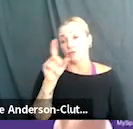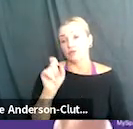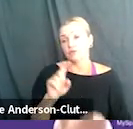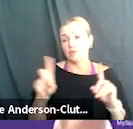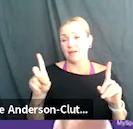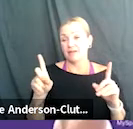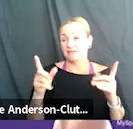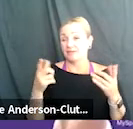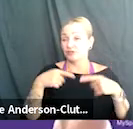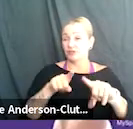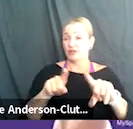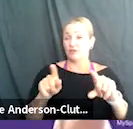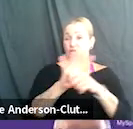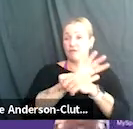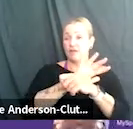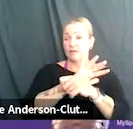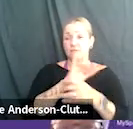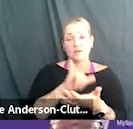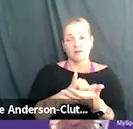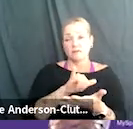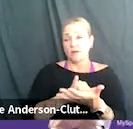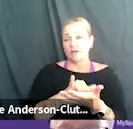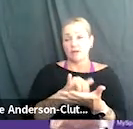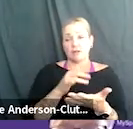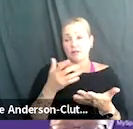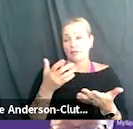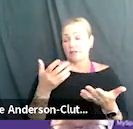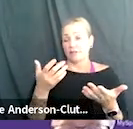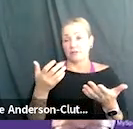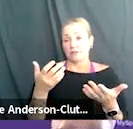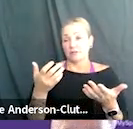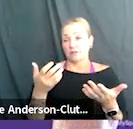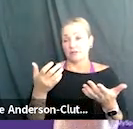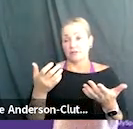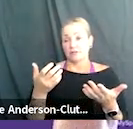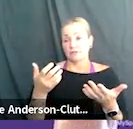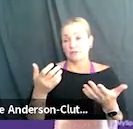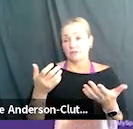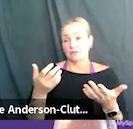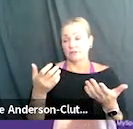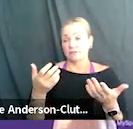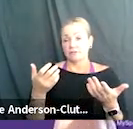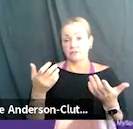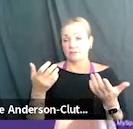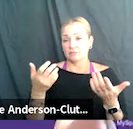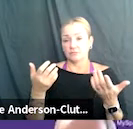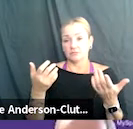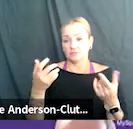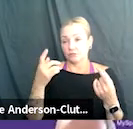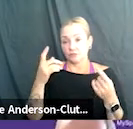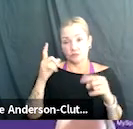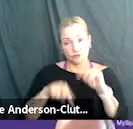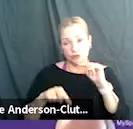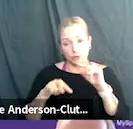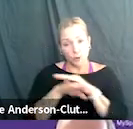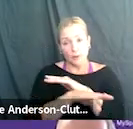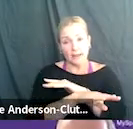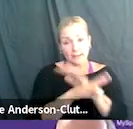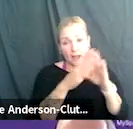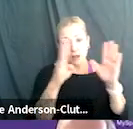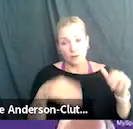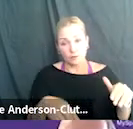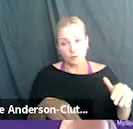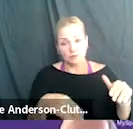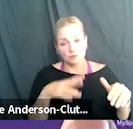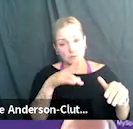think. And I apologize if I have stepped on anybody's toes by saying that, but I would hope so, but it just wasn't something that was available right now.